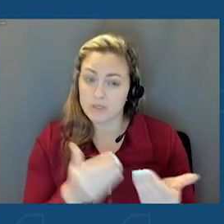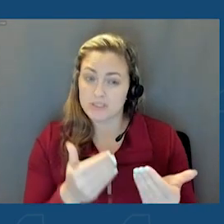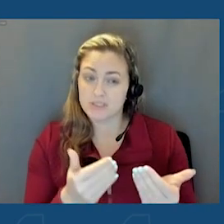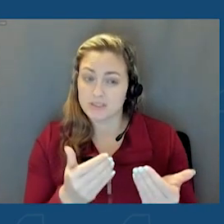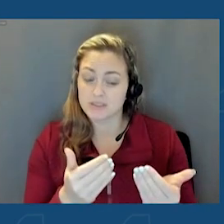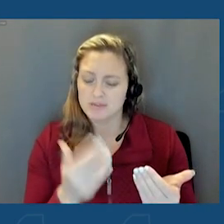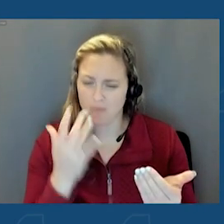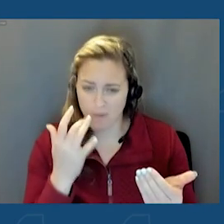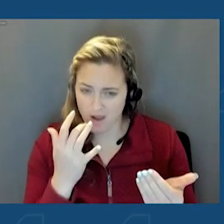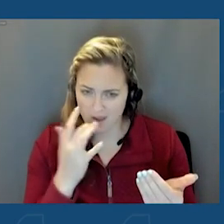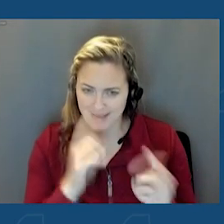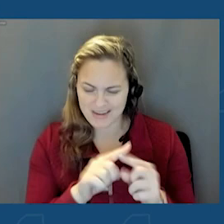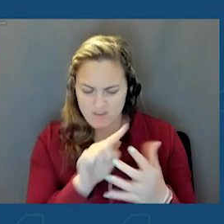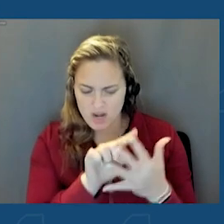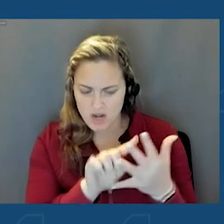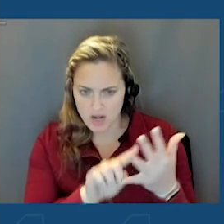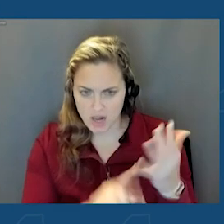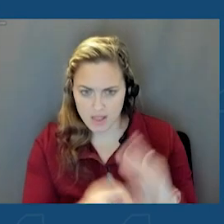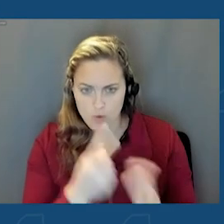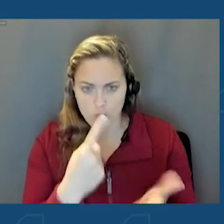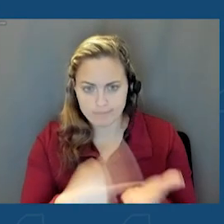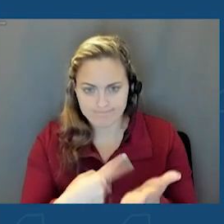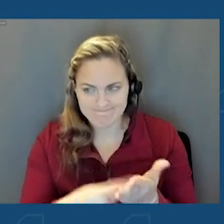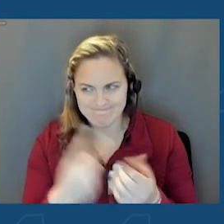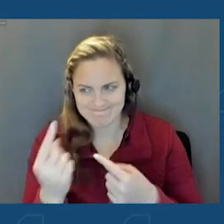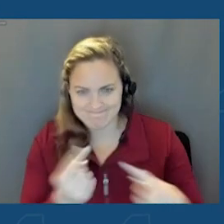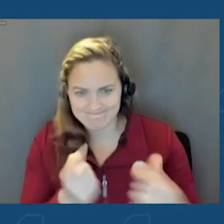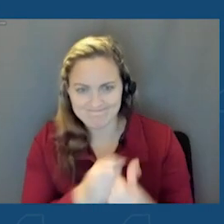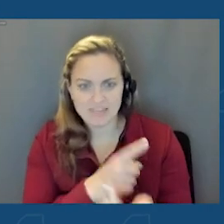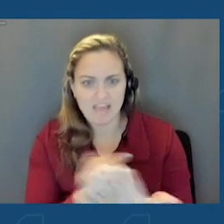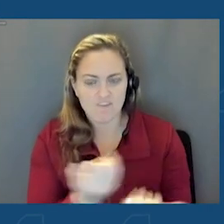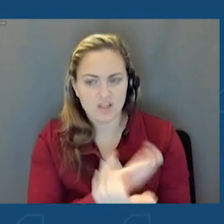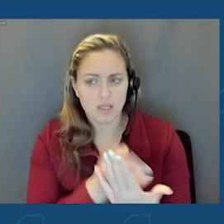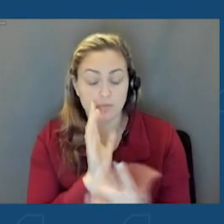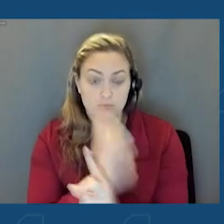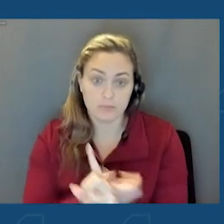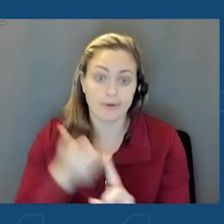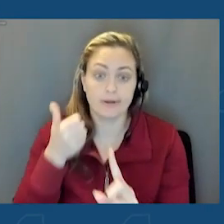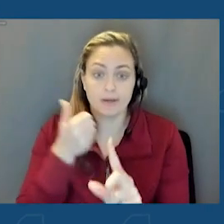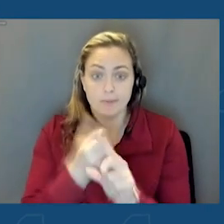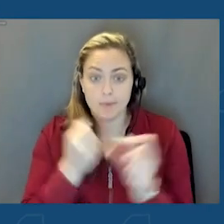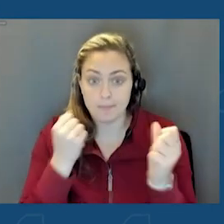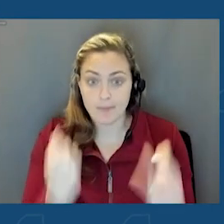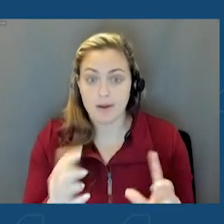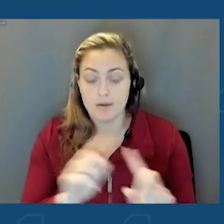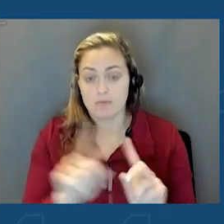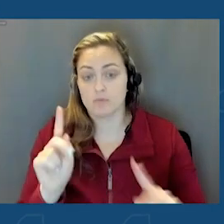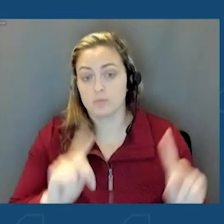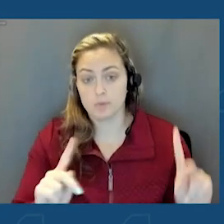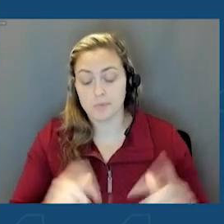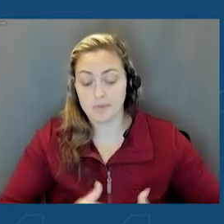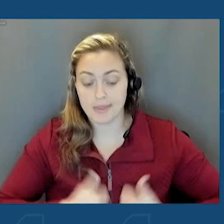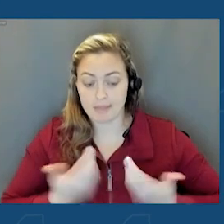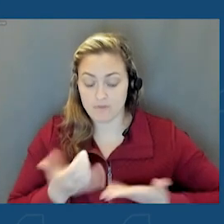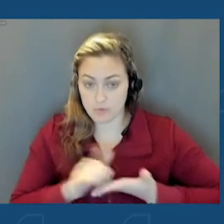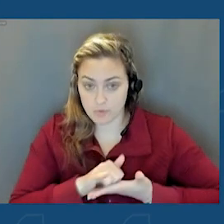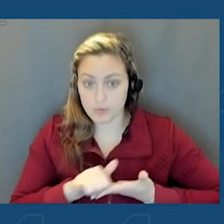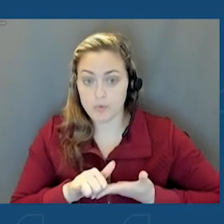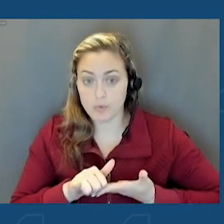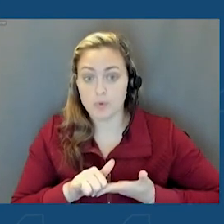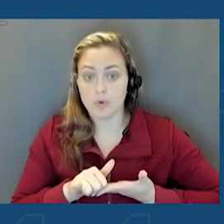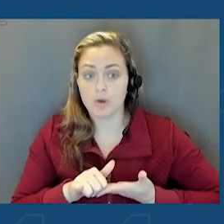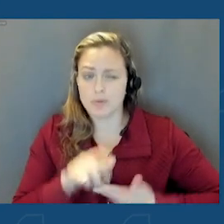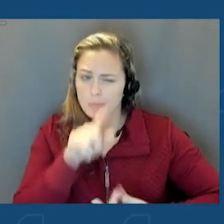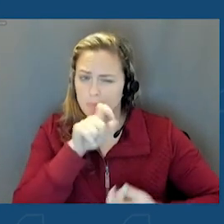being discussed and debated had such a profound impact on so many people that live in this state, and particularly on